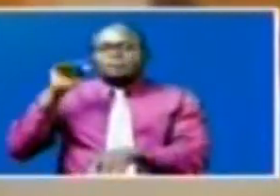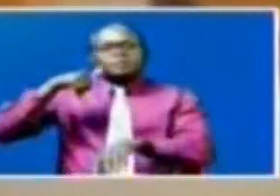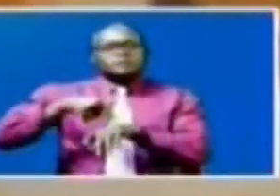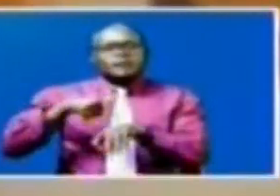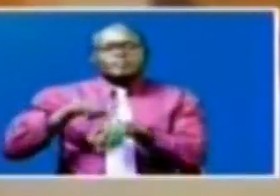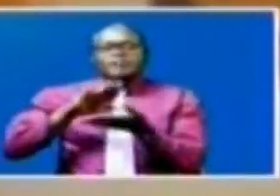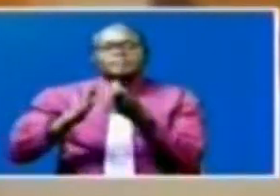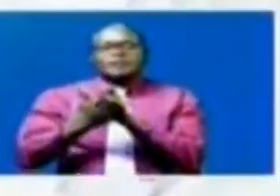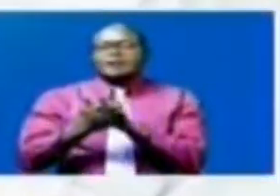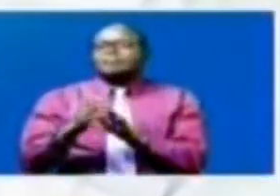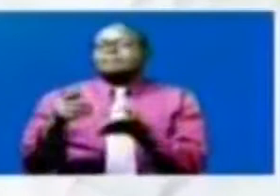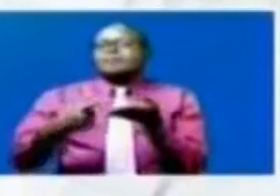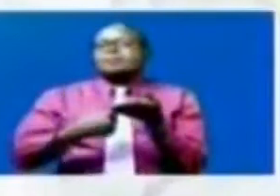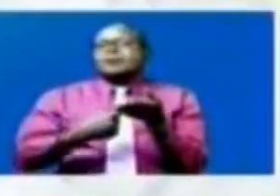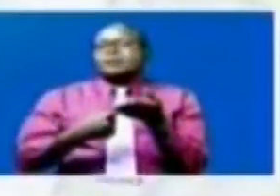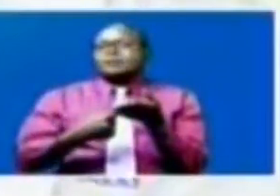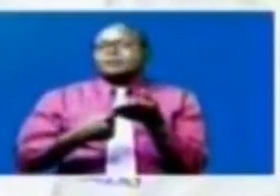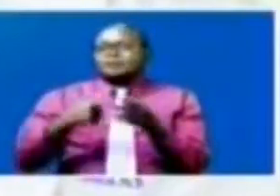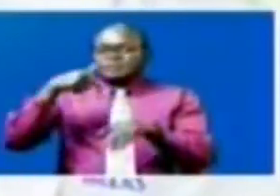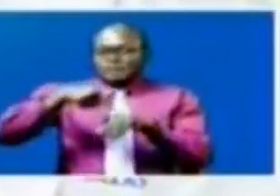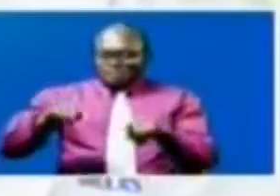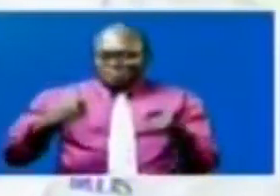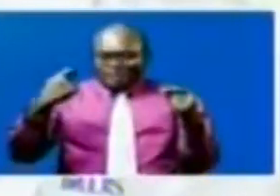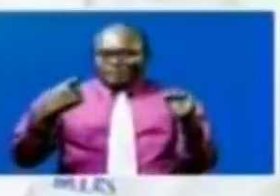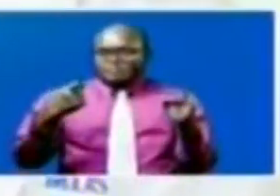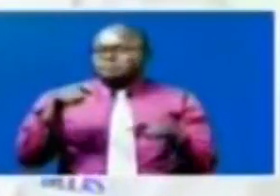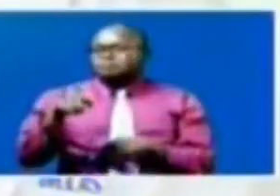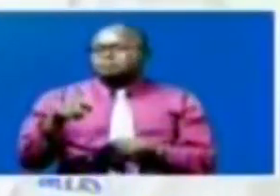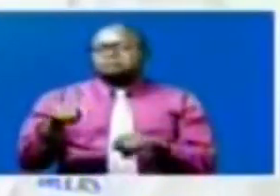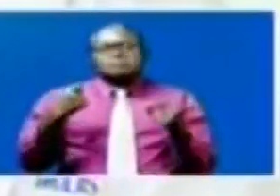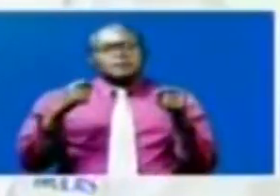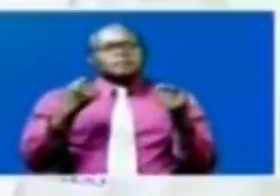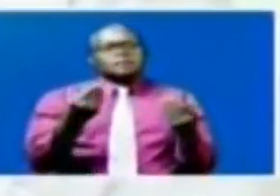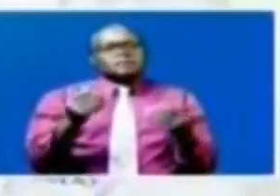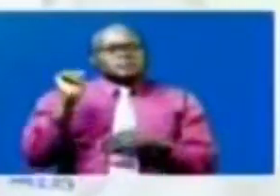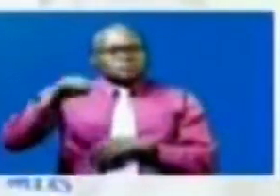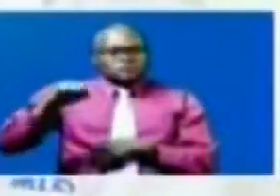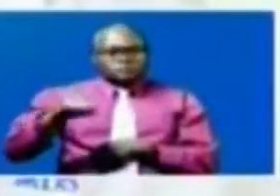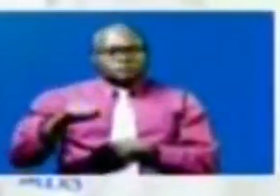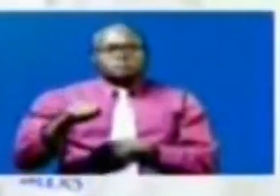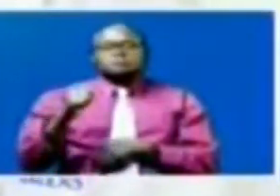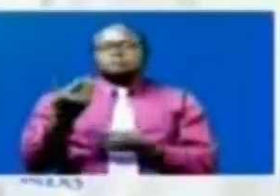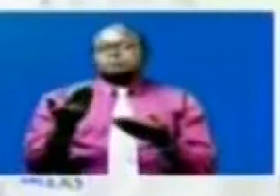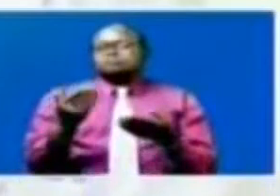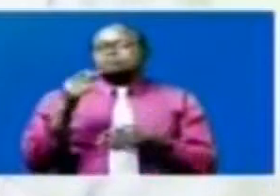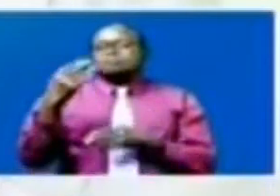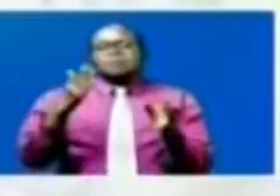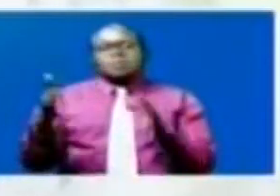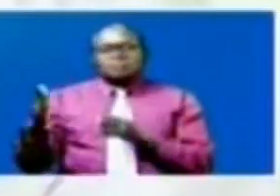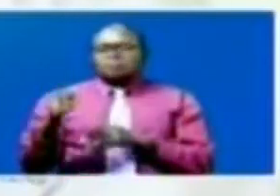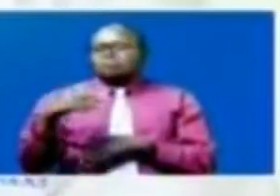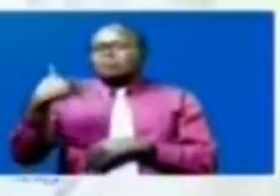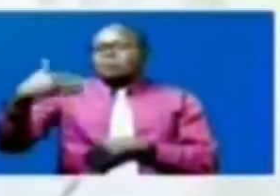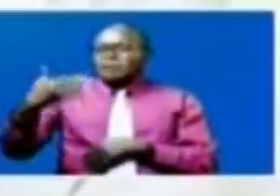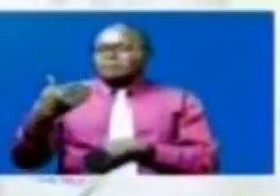on a brownish color. When the tooth can easily be broken down, the enamel can easily be broken down, it actually is usually broken down. And once